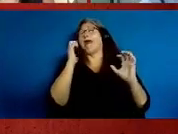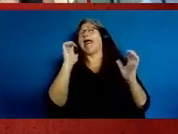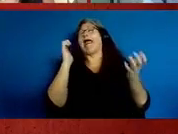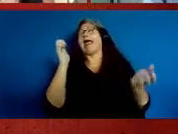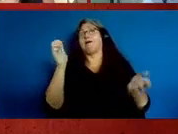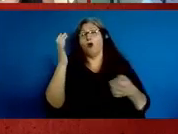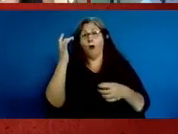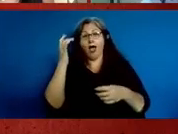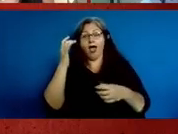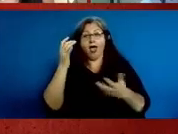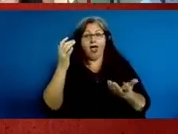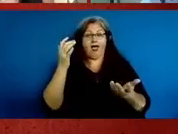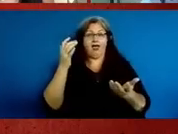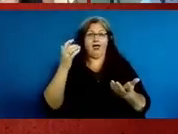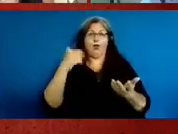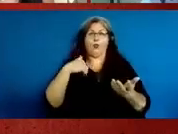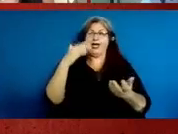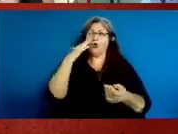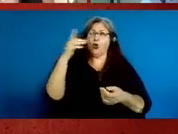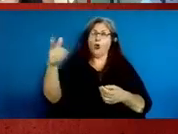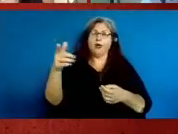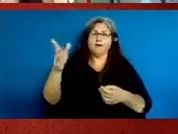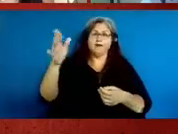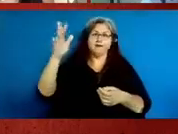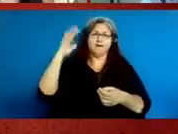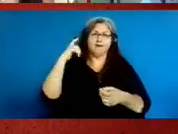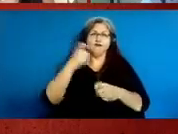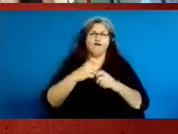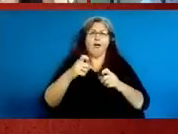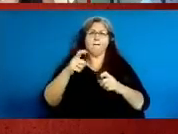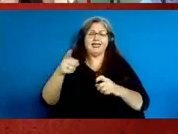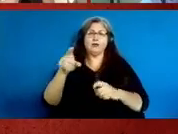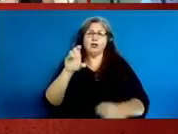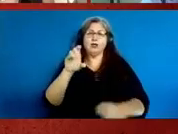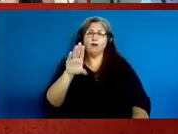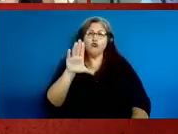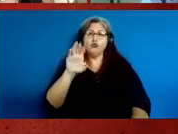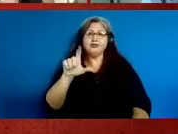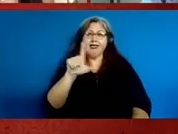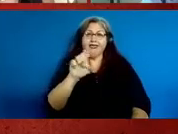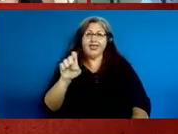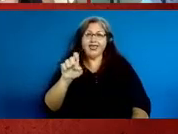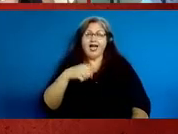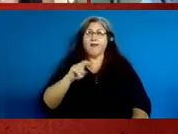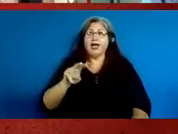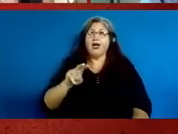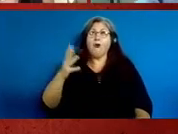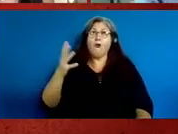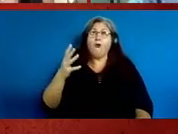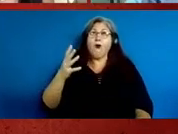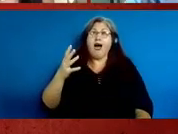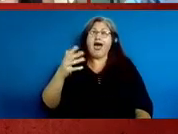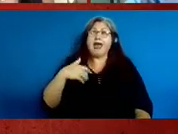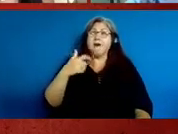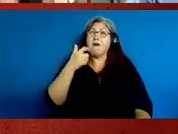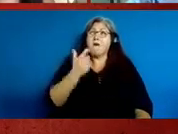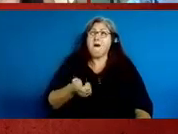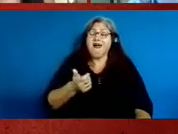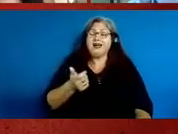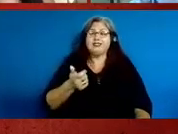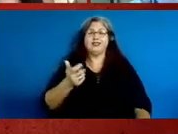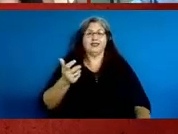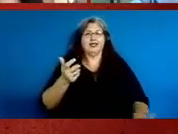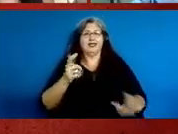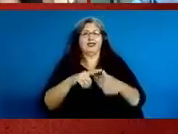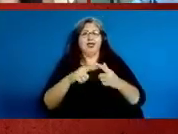because we know him from playing Bruce Lee. It's like, what the heck am I watching? And then there's Gong